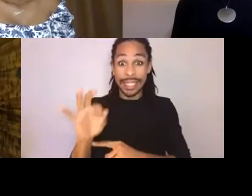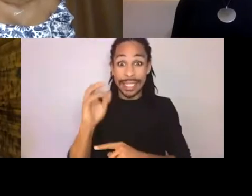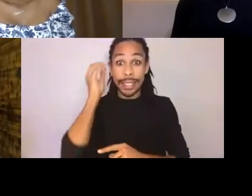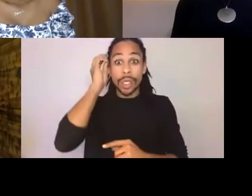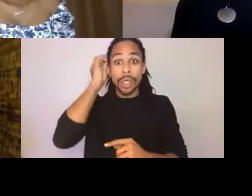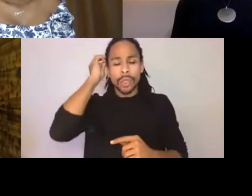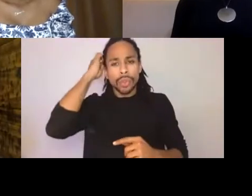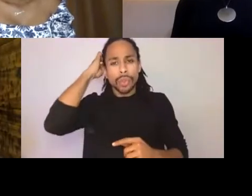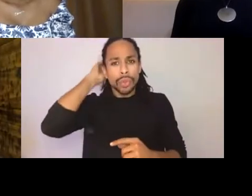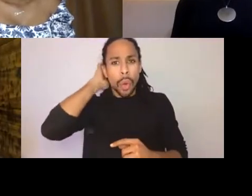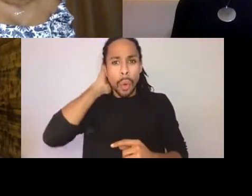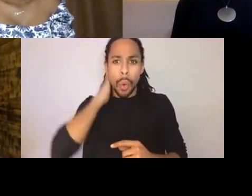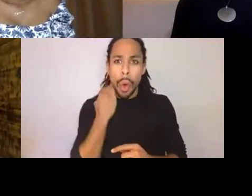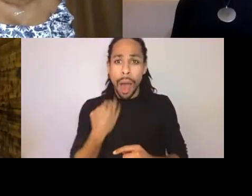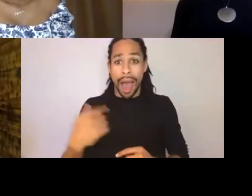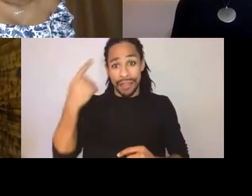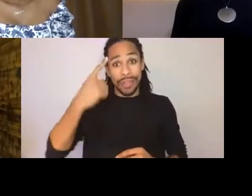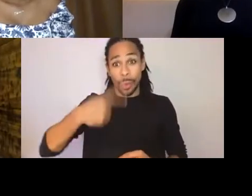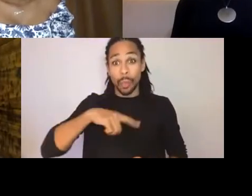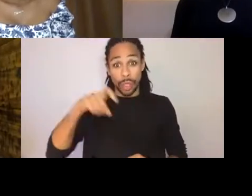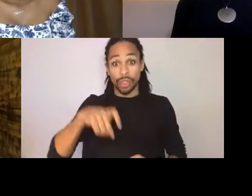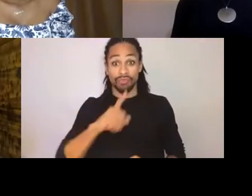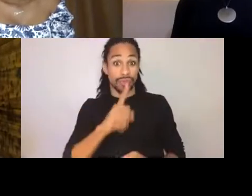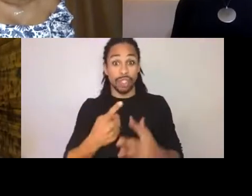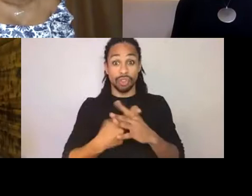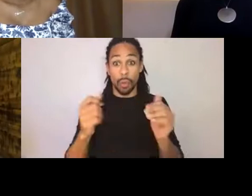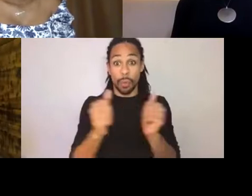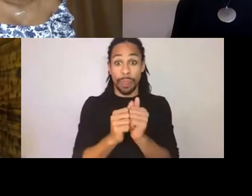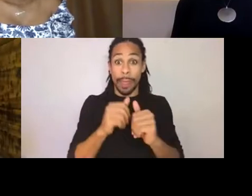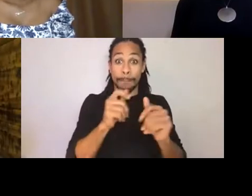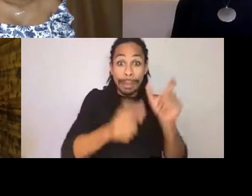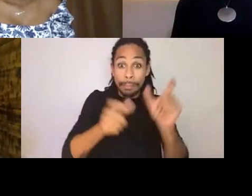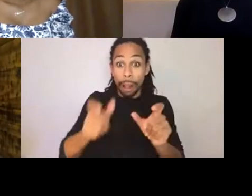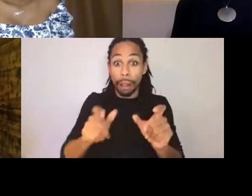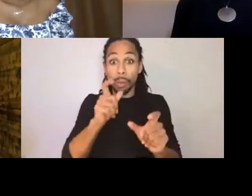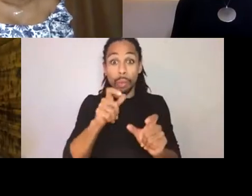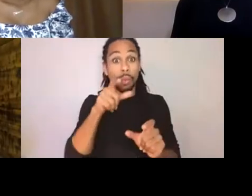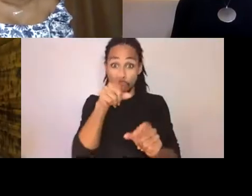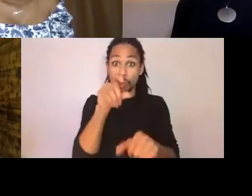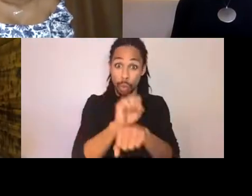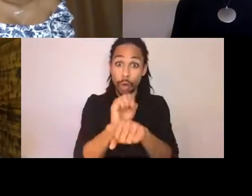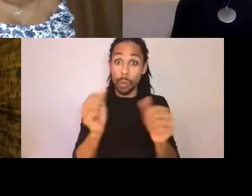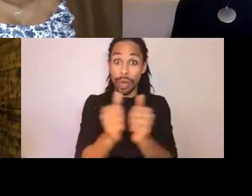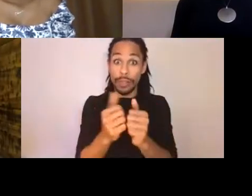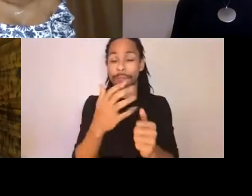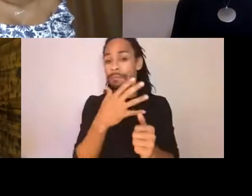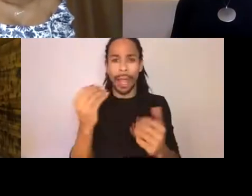I think that we should start with the people who you work with, and how these institutions